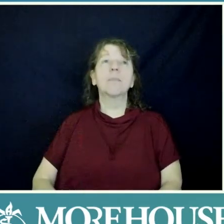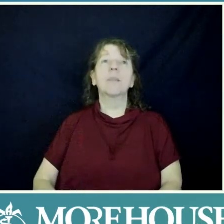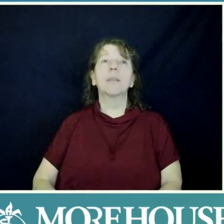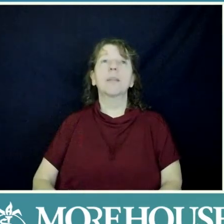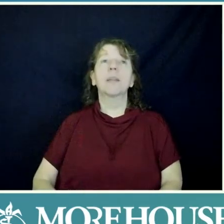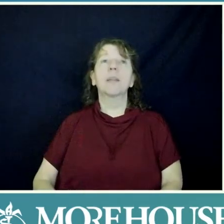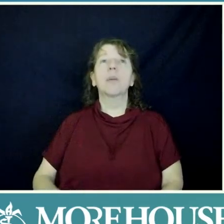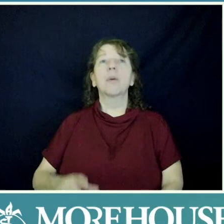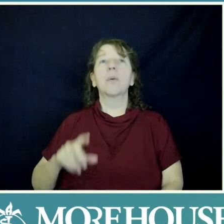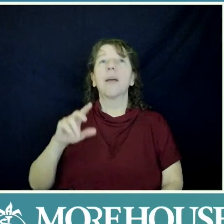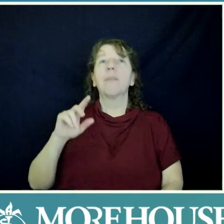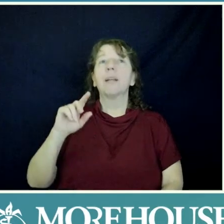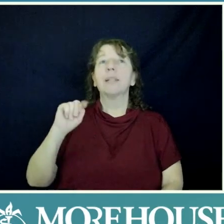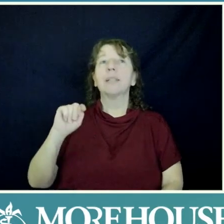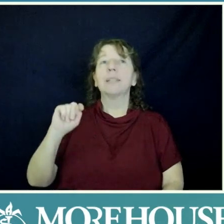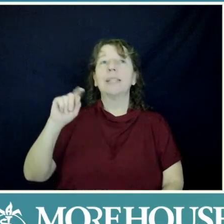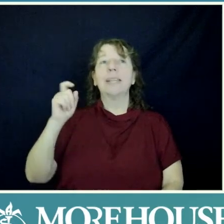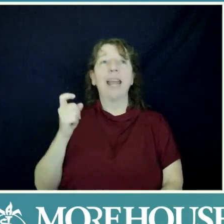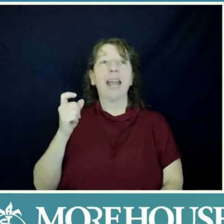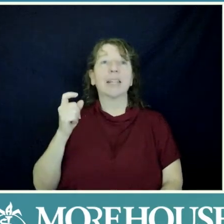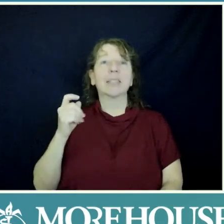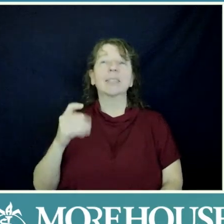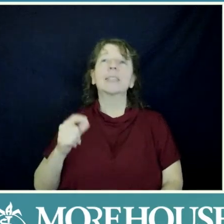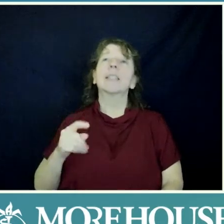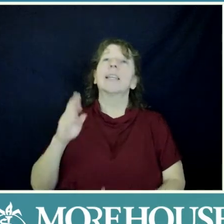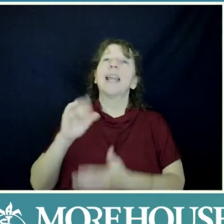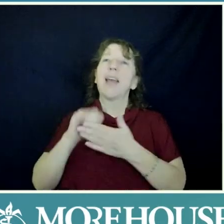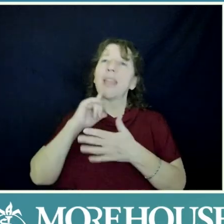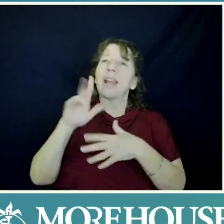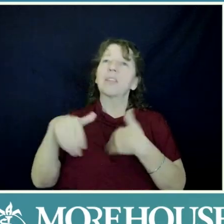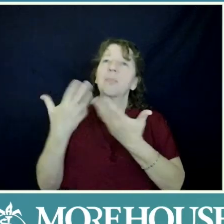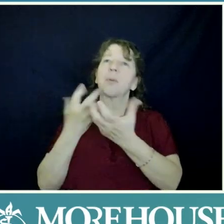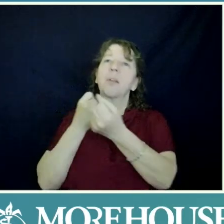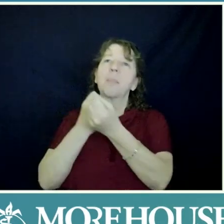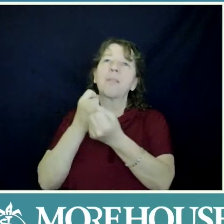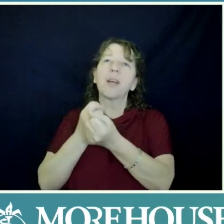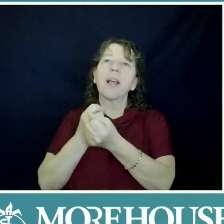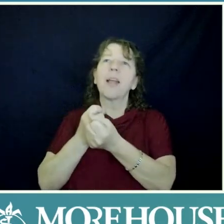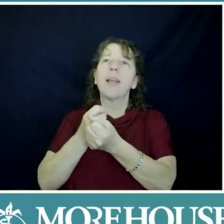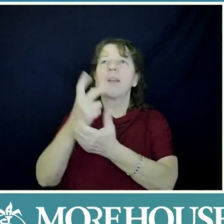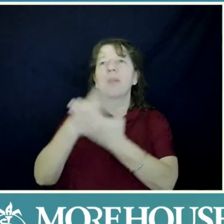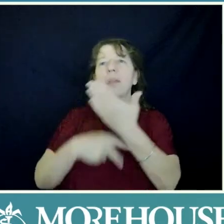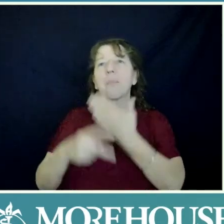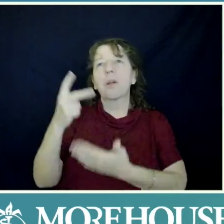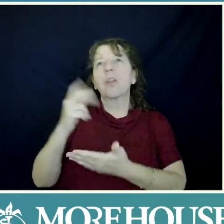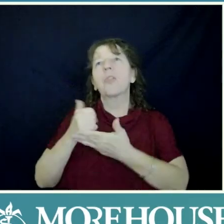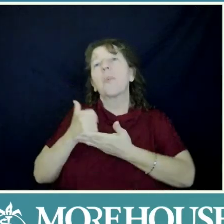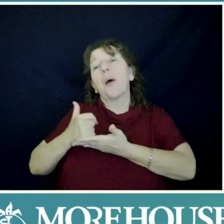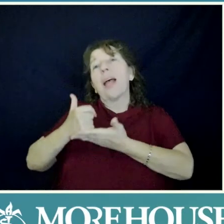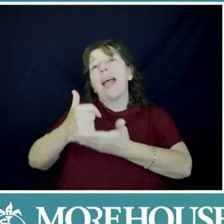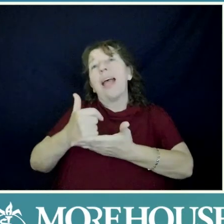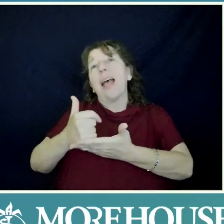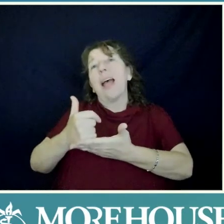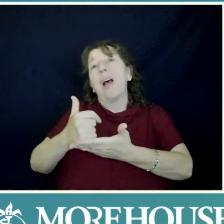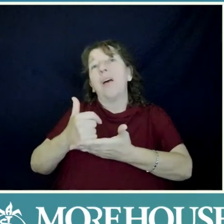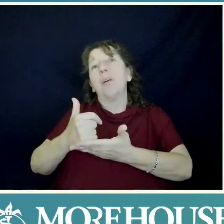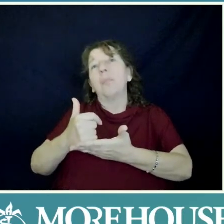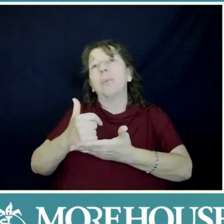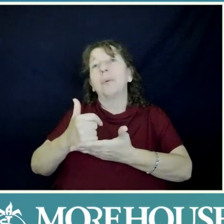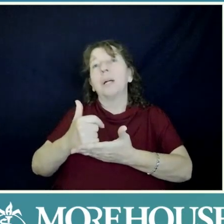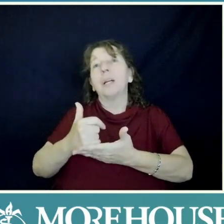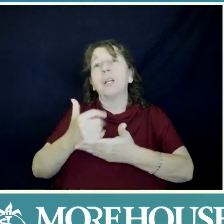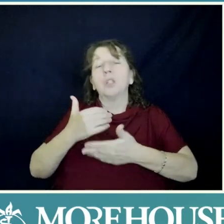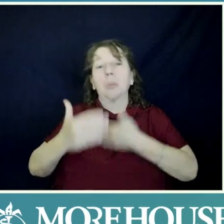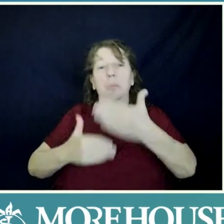pilot project program, which is intended to fund those projects that will help to move the needle in addressing